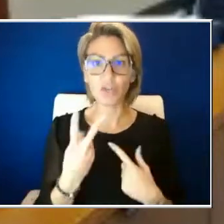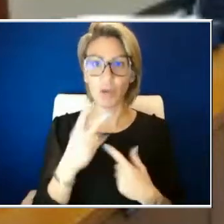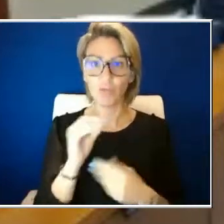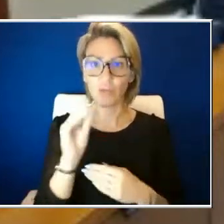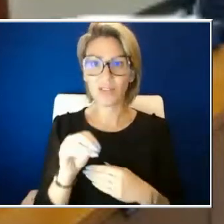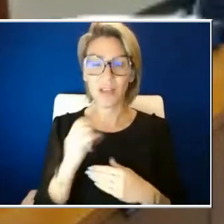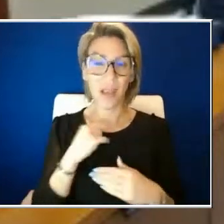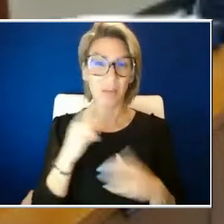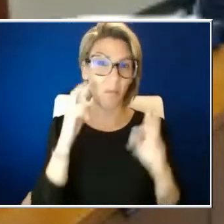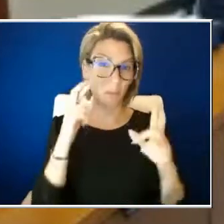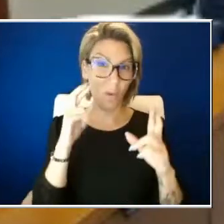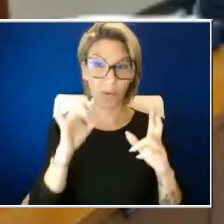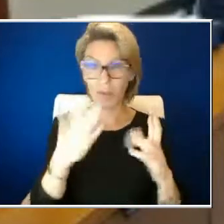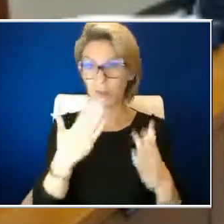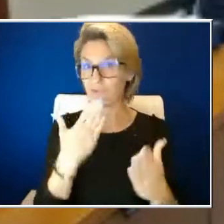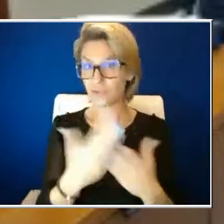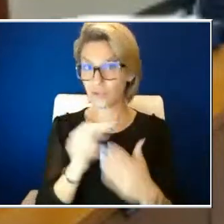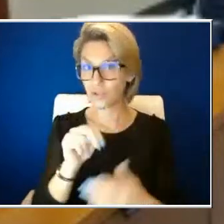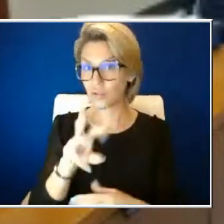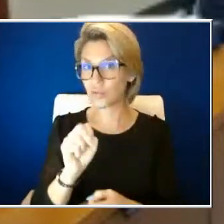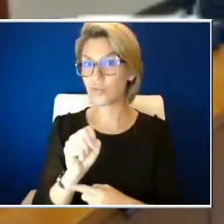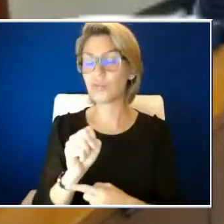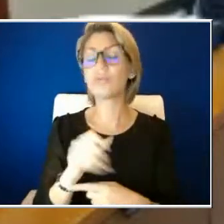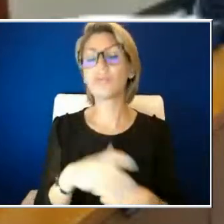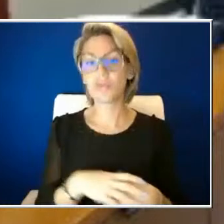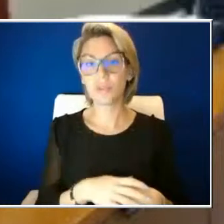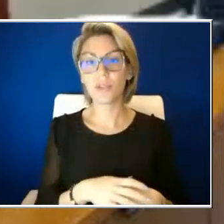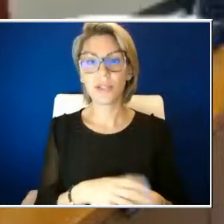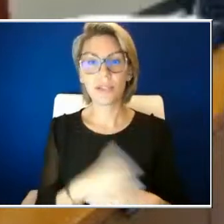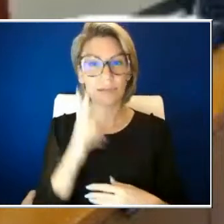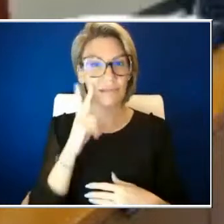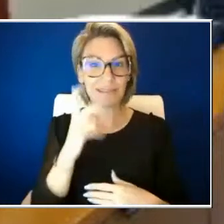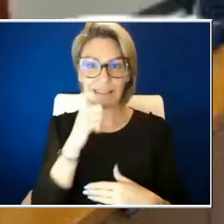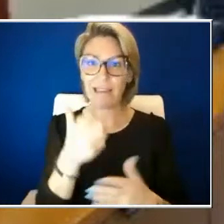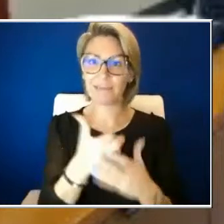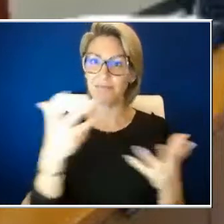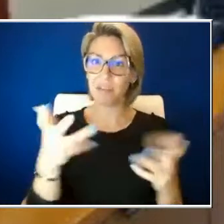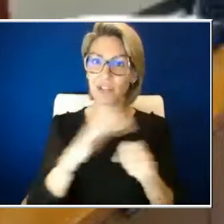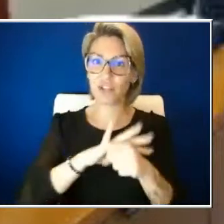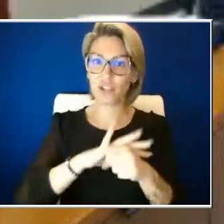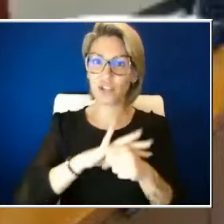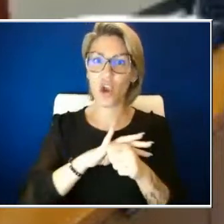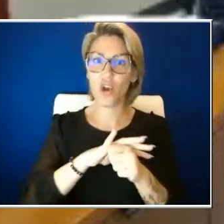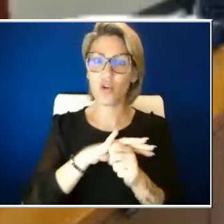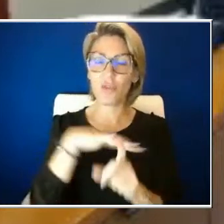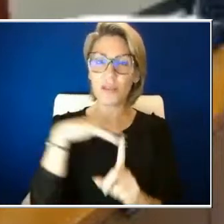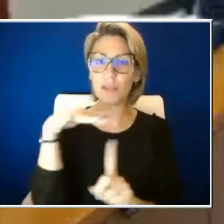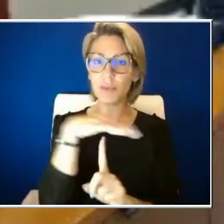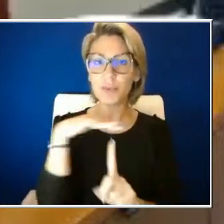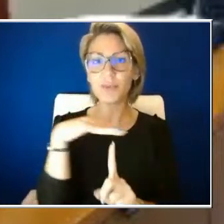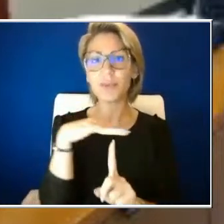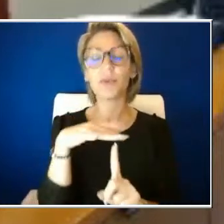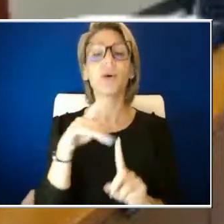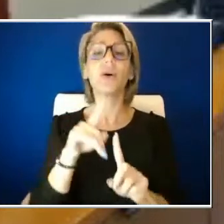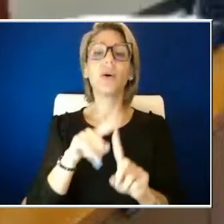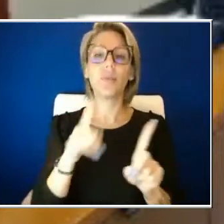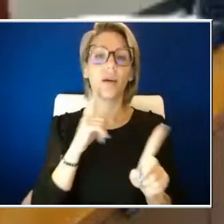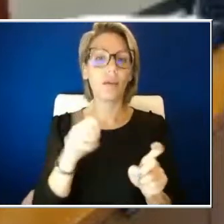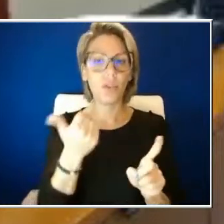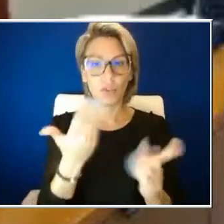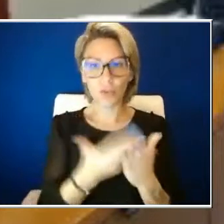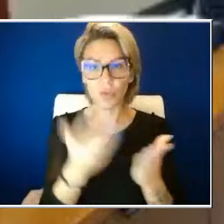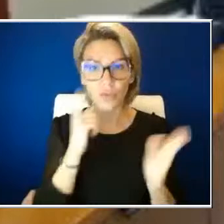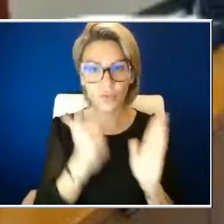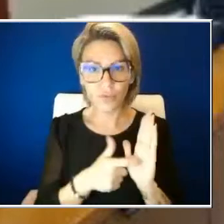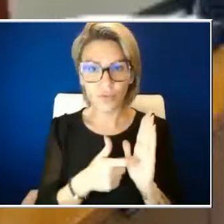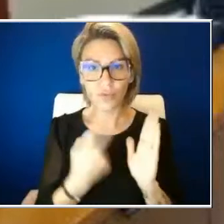good sign that we're seeing a little bit less COVID circulating. And the other thing I would note is that we certainly have seen